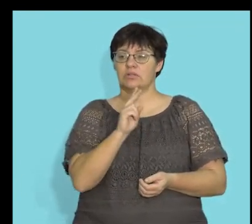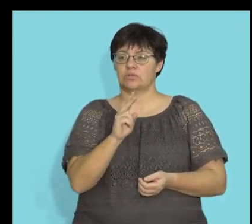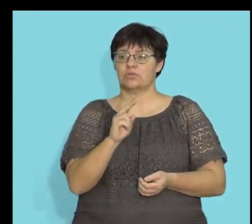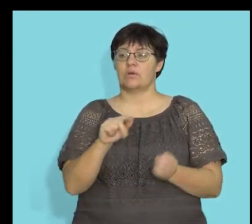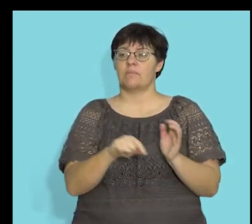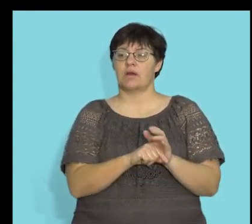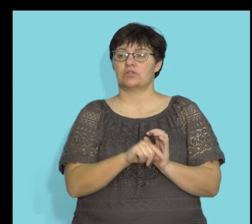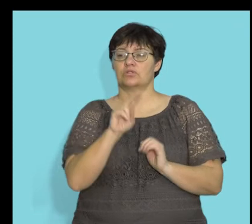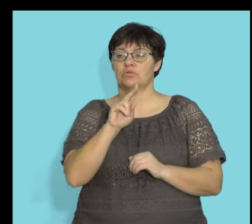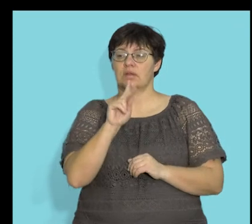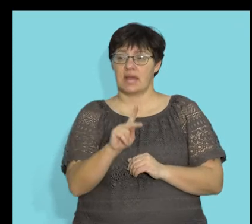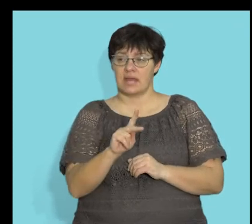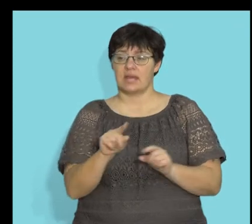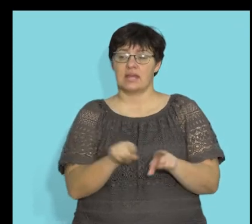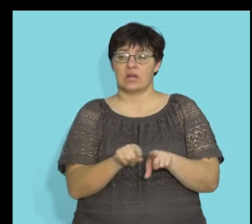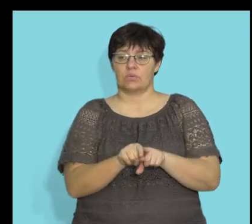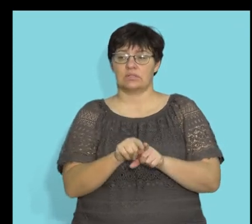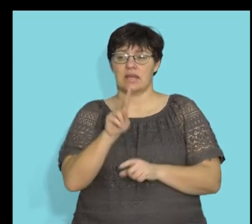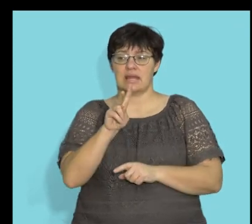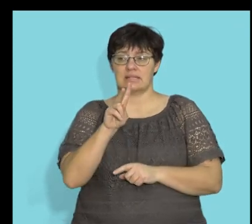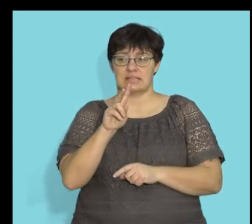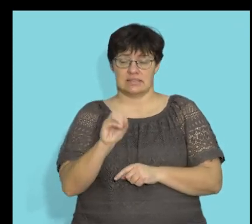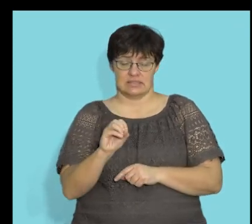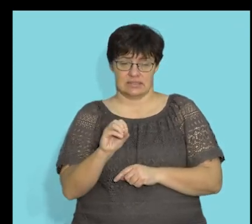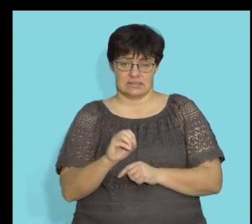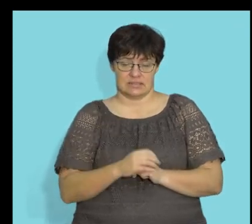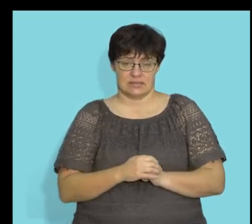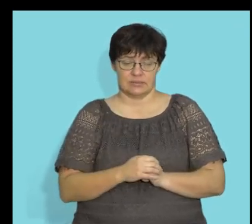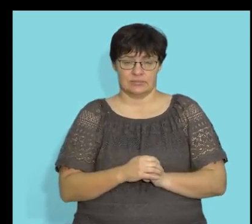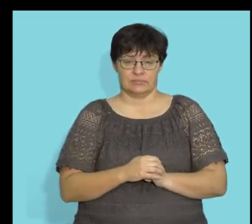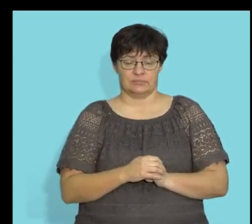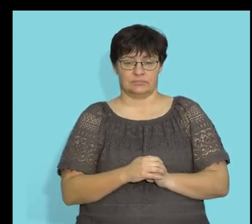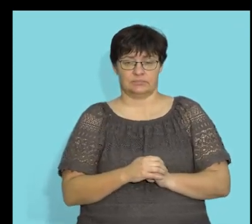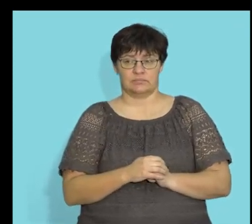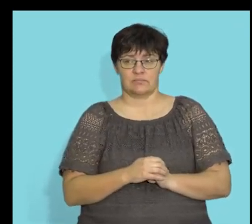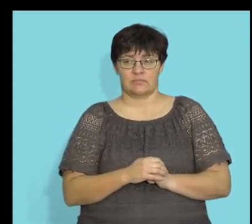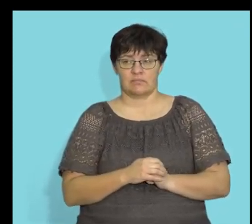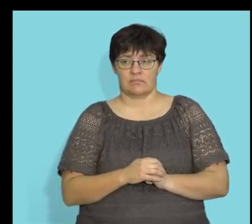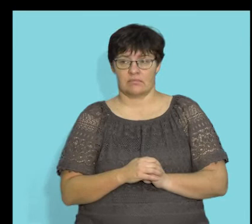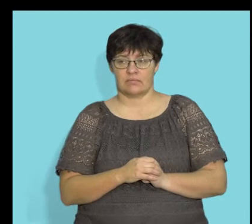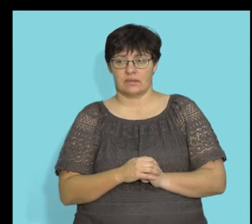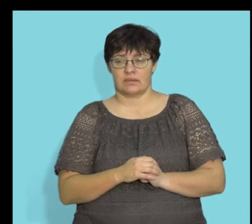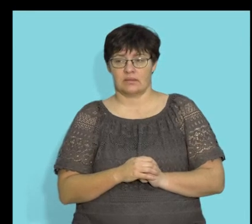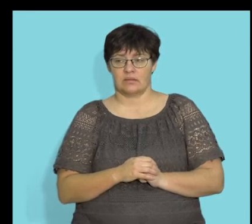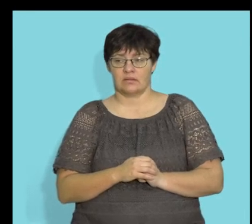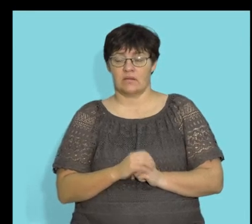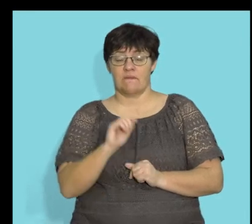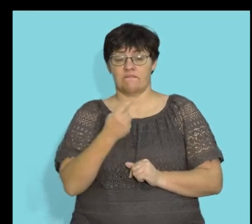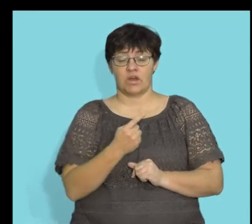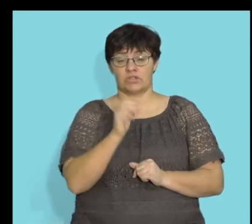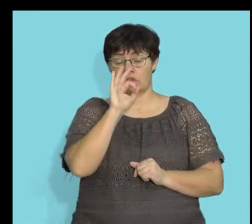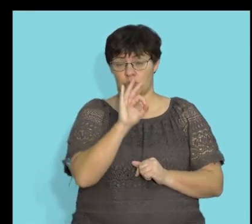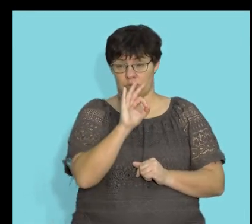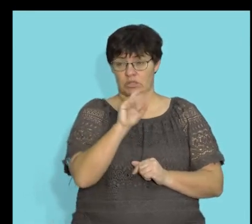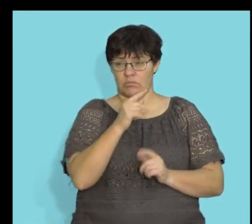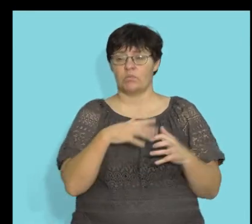22 minus 2k is equal to 80. Okay, so the first 3 terms